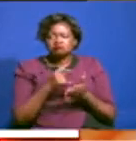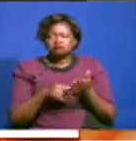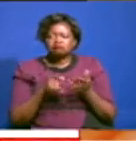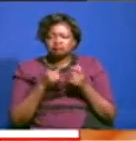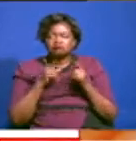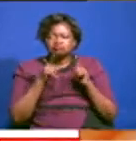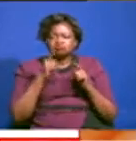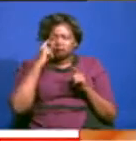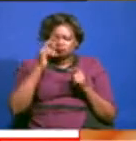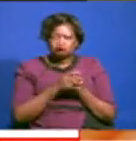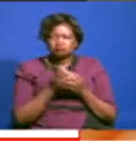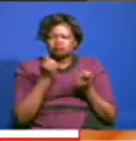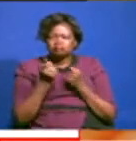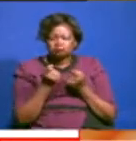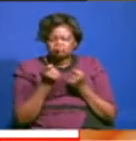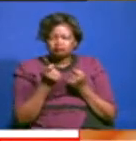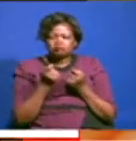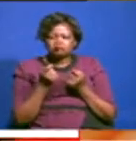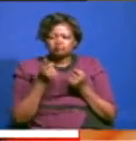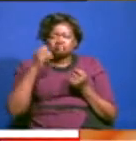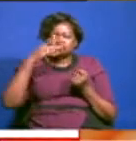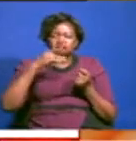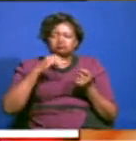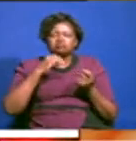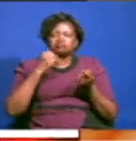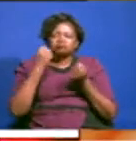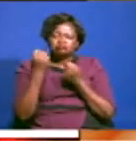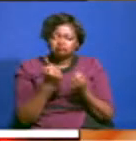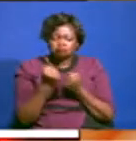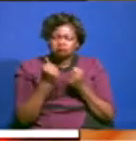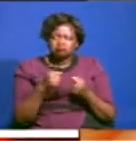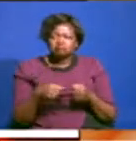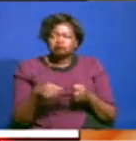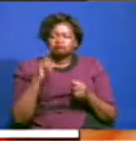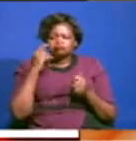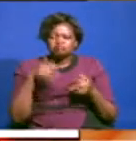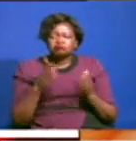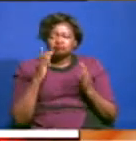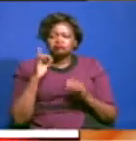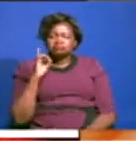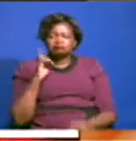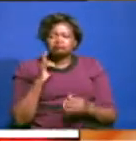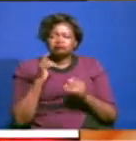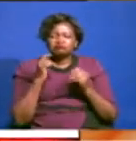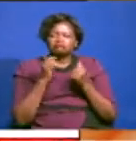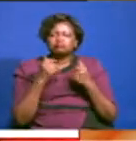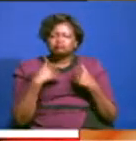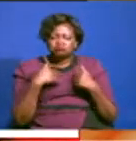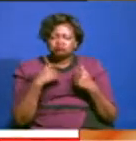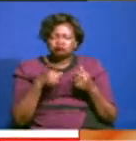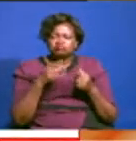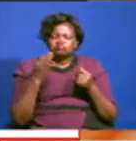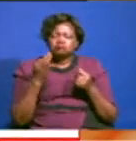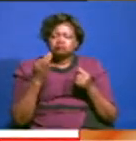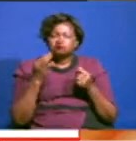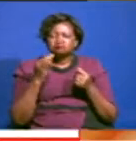blame for the few electric-powered motor vehicles on Kenyan roads. Here's our reporter Regina Manyara, who is at the three-day forum that